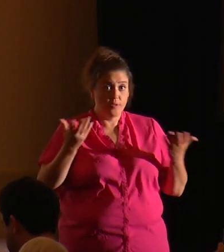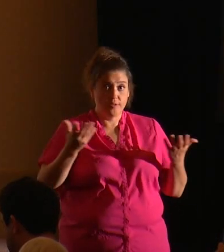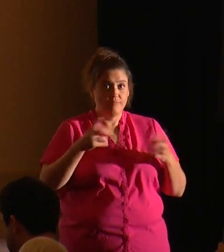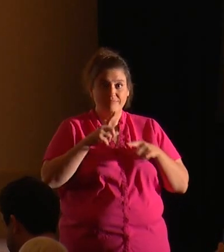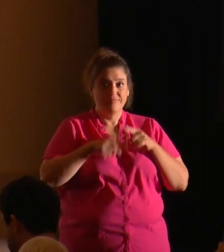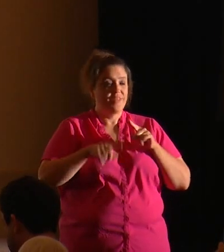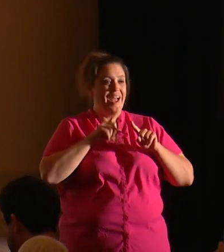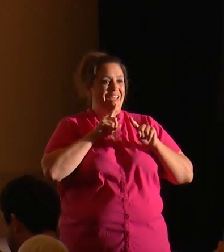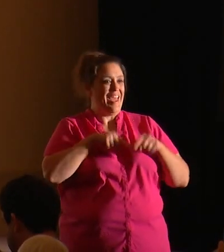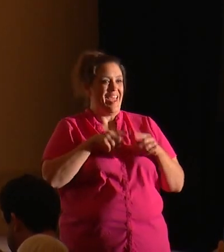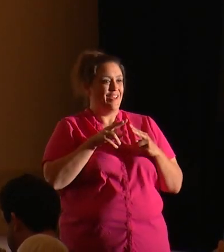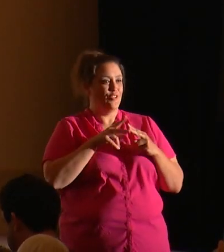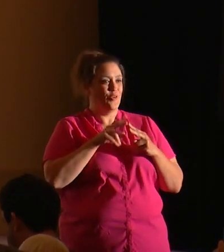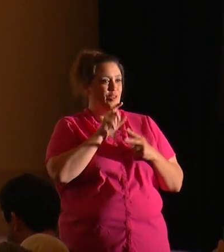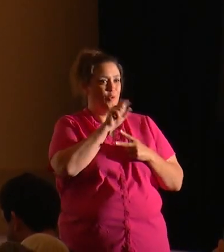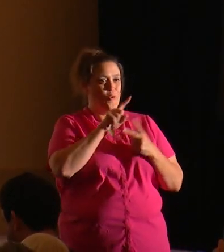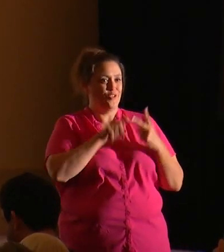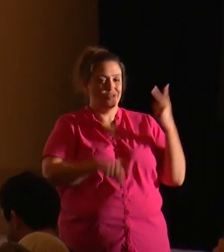either of those questions.